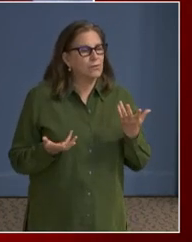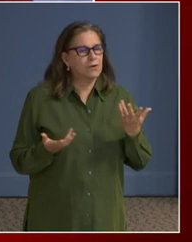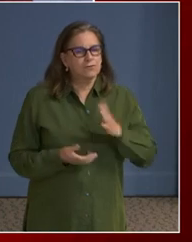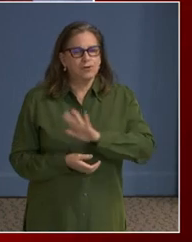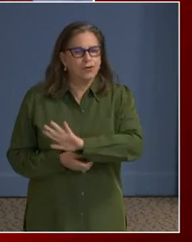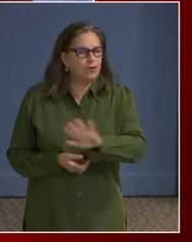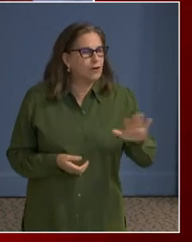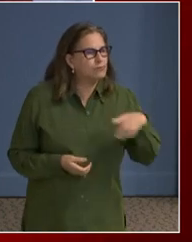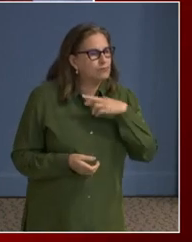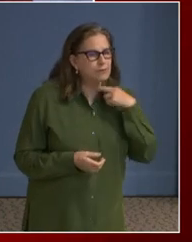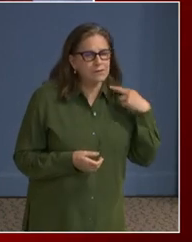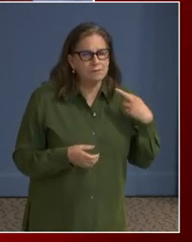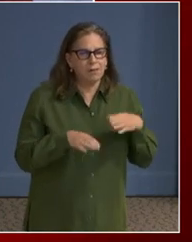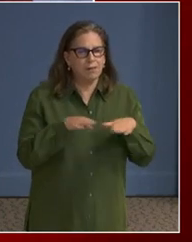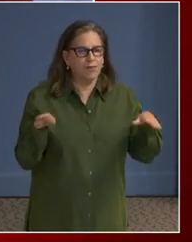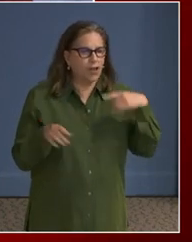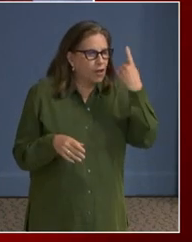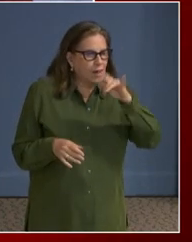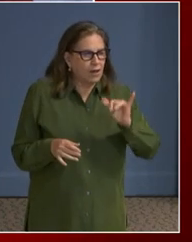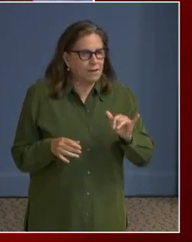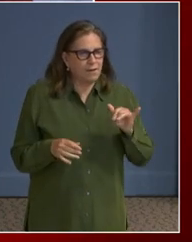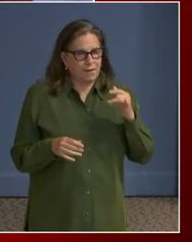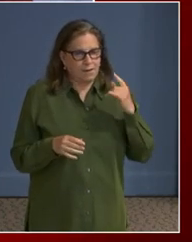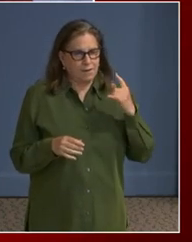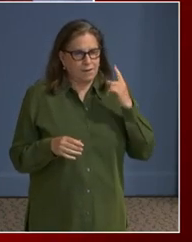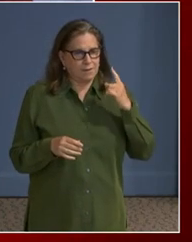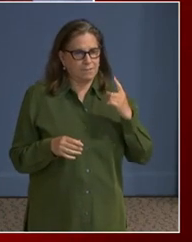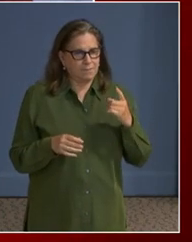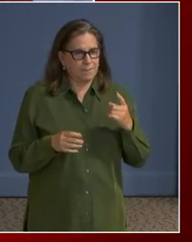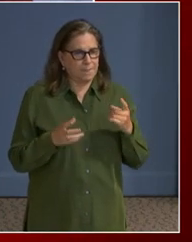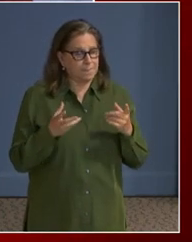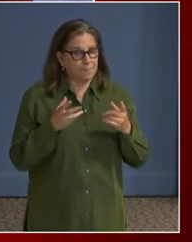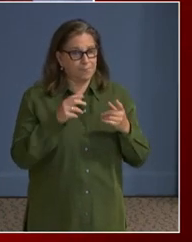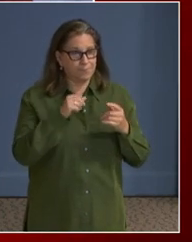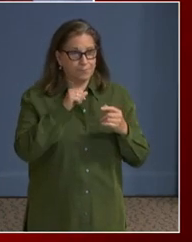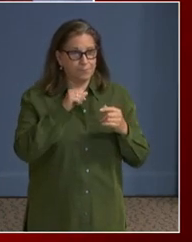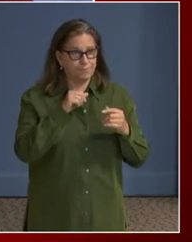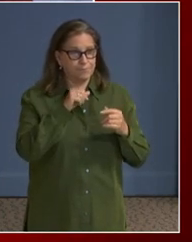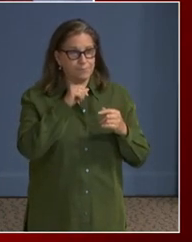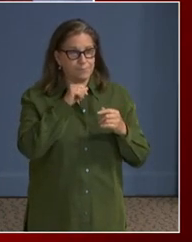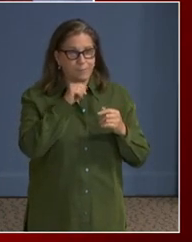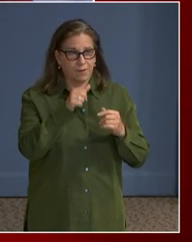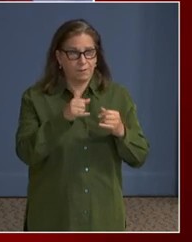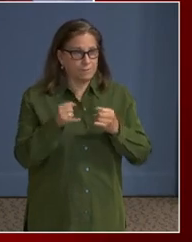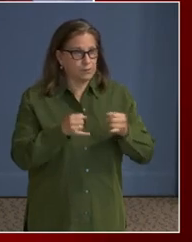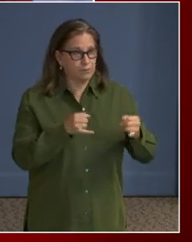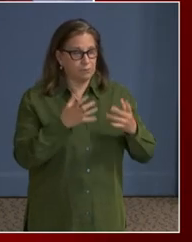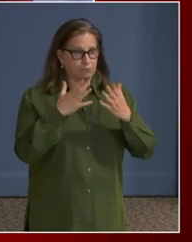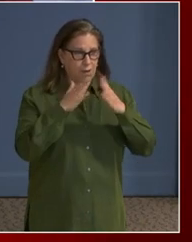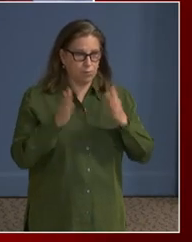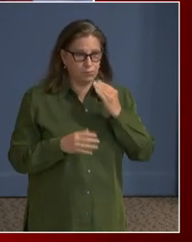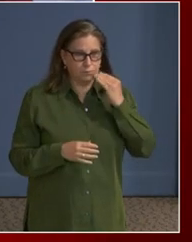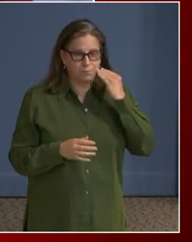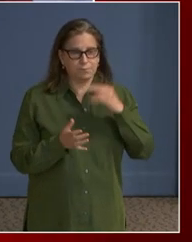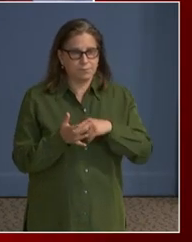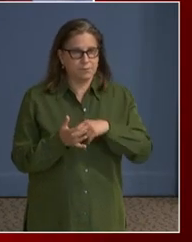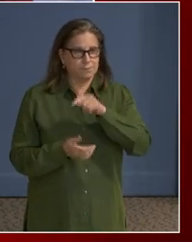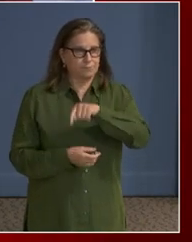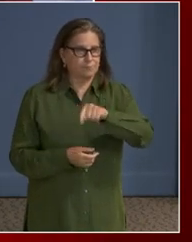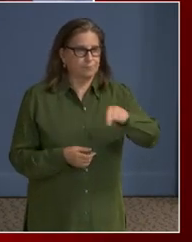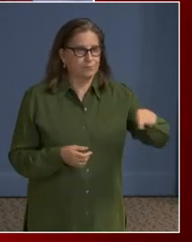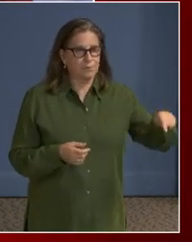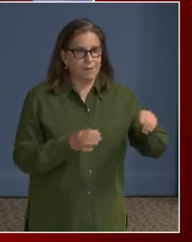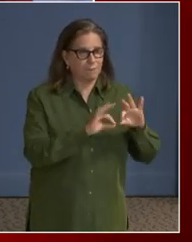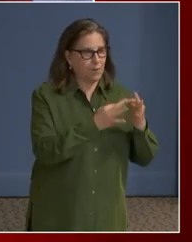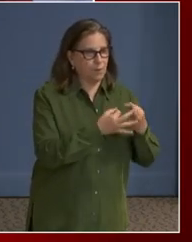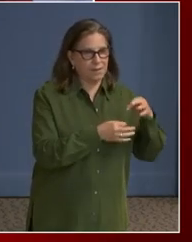the jurisdiction. And it is households, not individuals. Thank you. Dr. Nesbitt, there are some